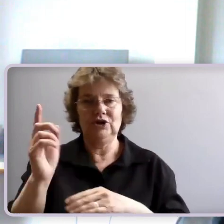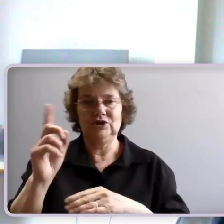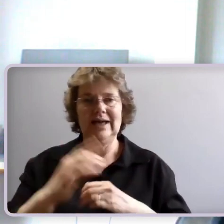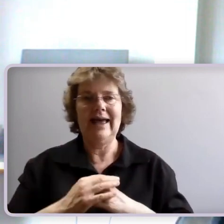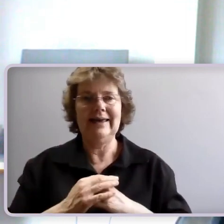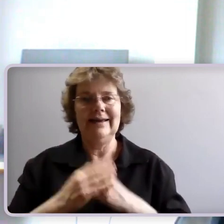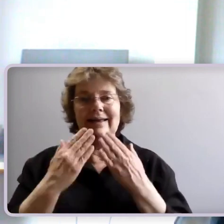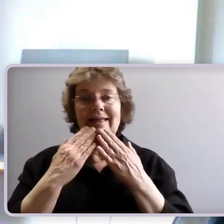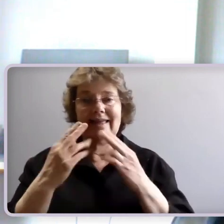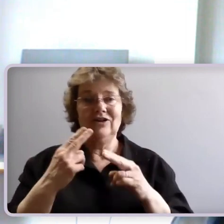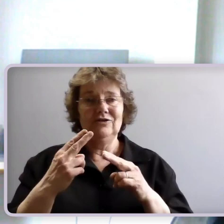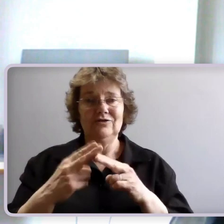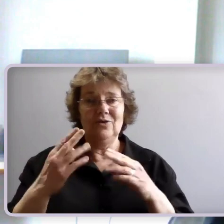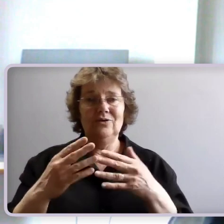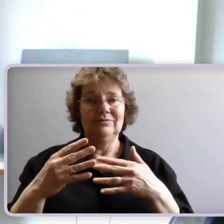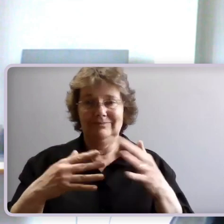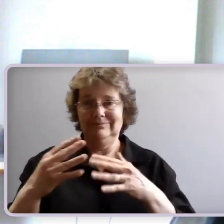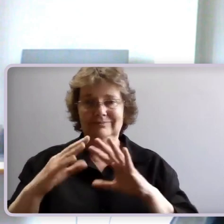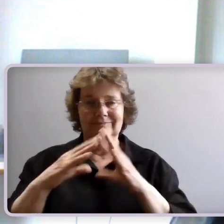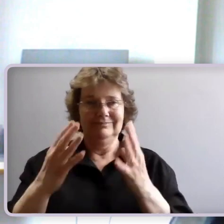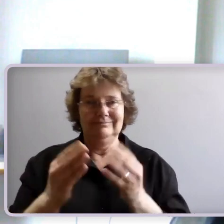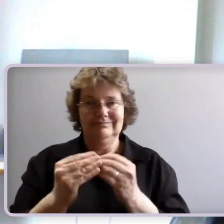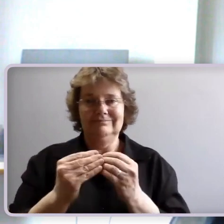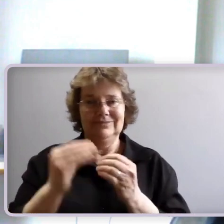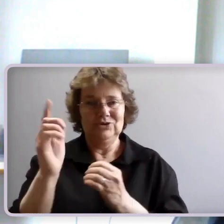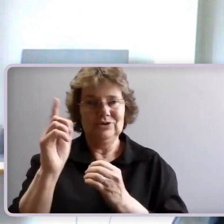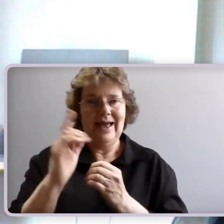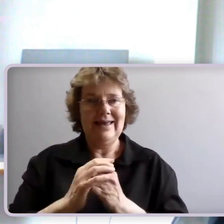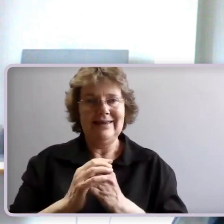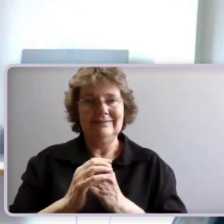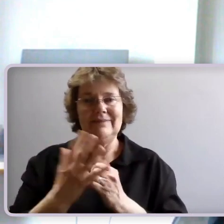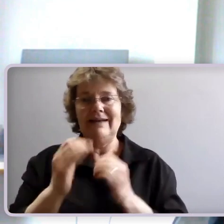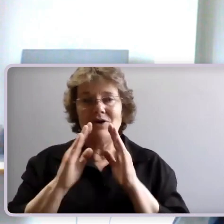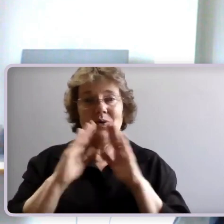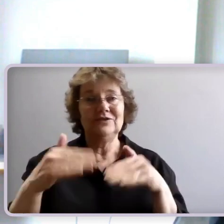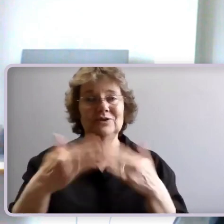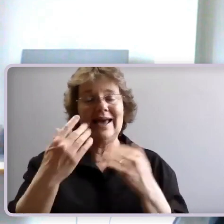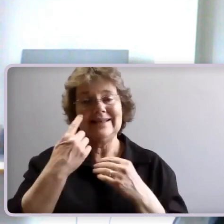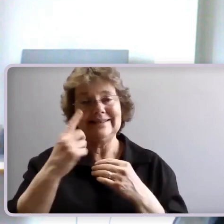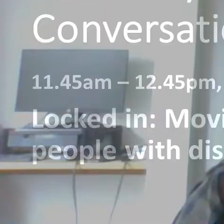have a wonderful rest of the day, everyone, and see you next time. Bye for now.